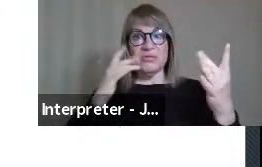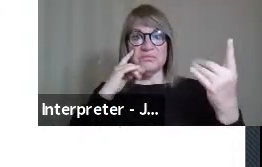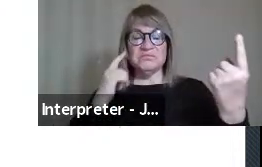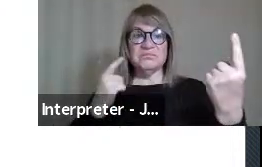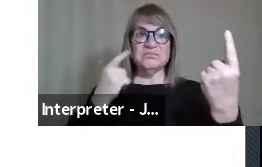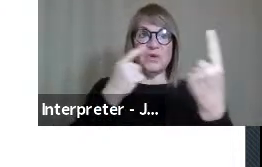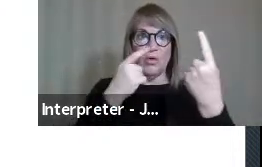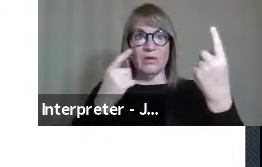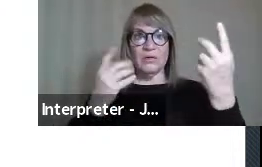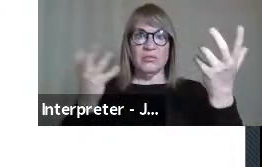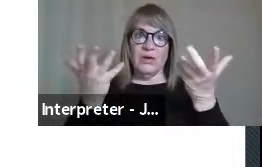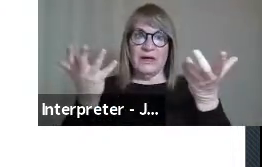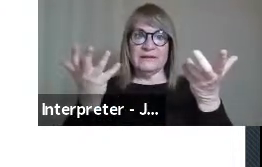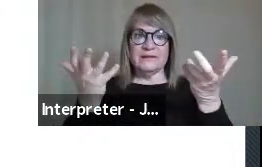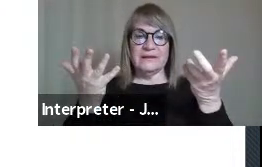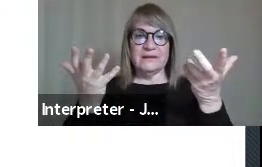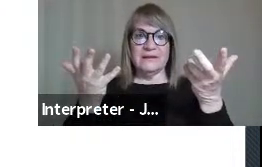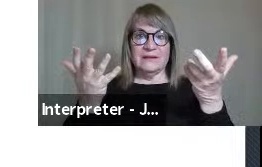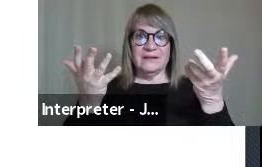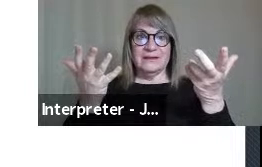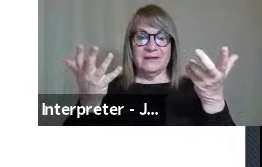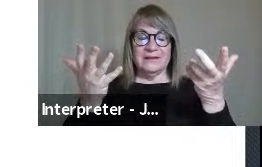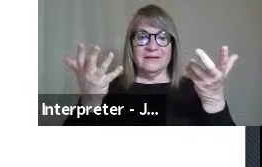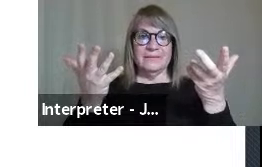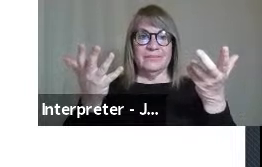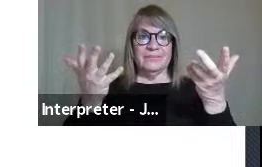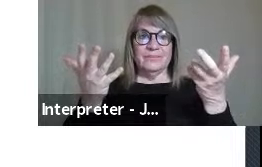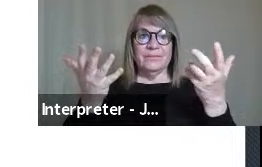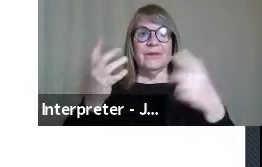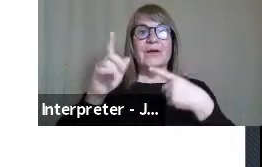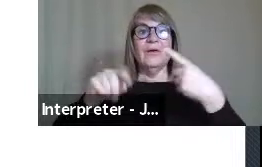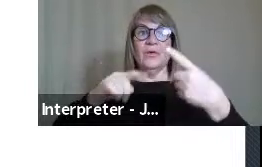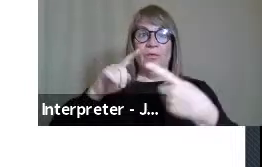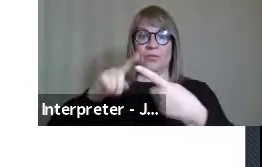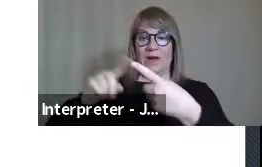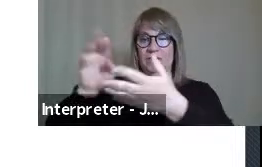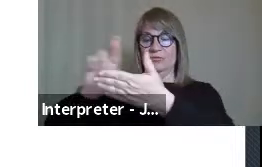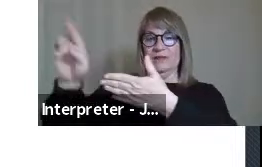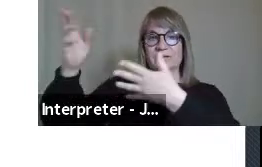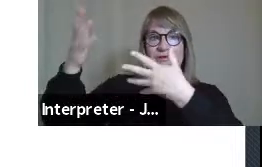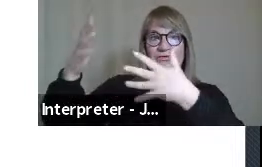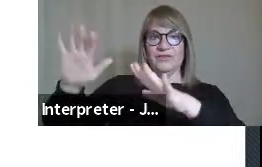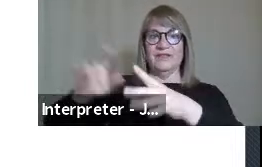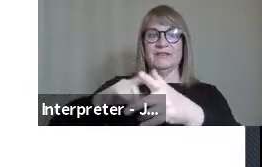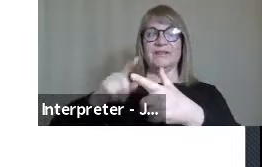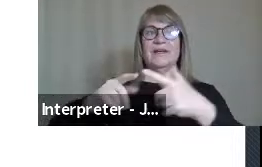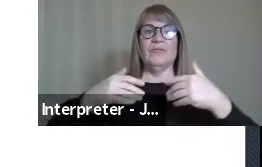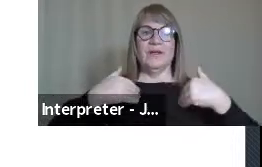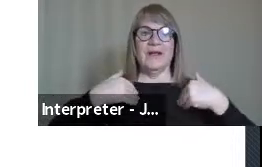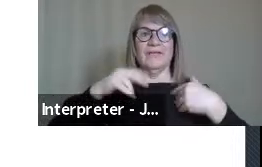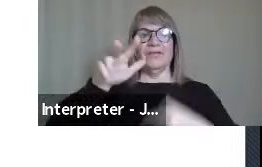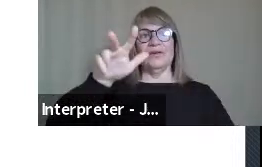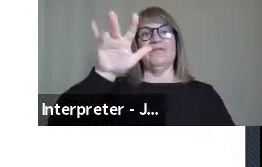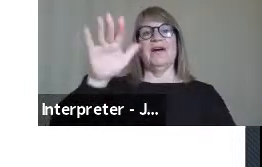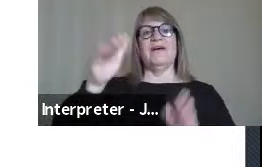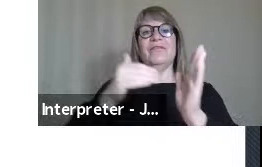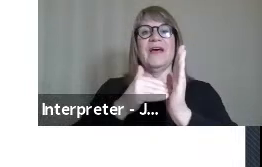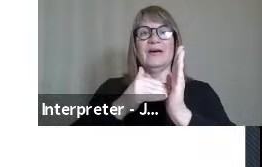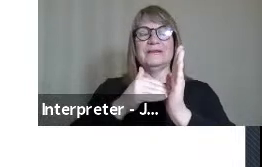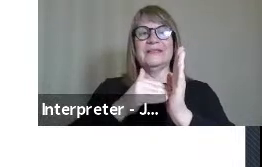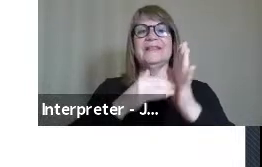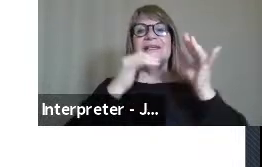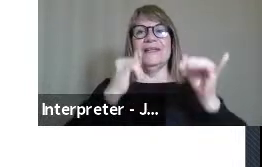our work once it's complete will have comprehensive data sets on over 35 000 individuals